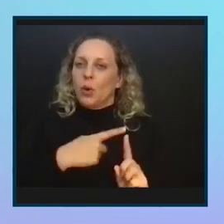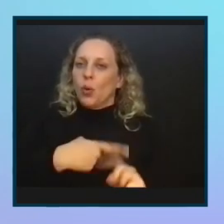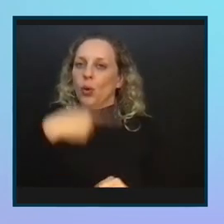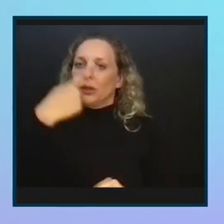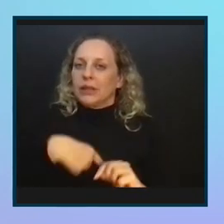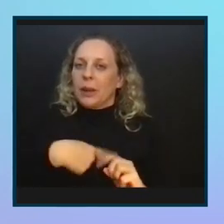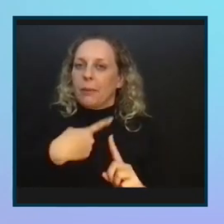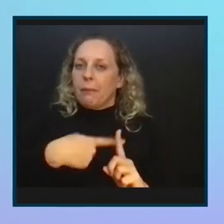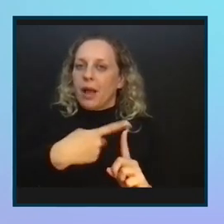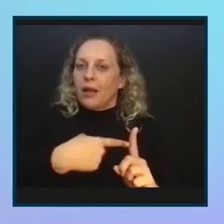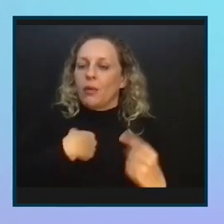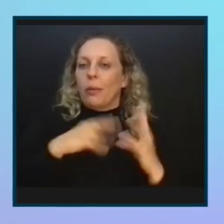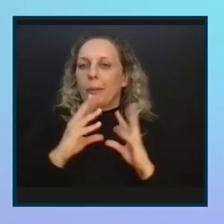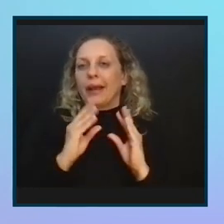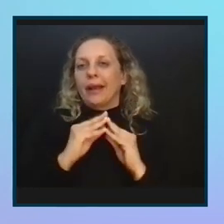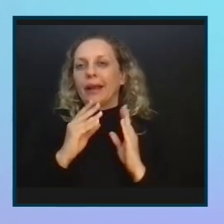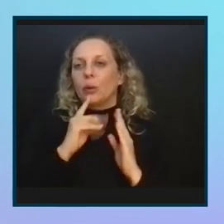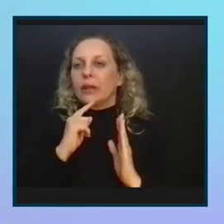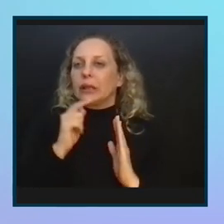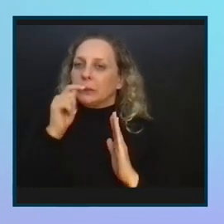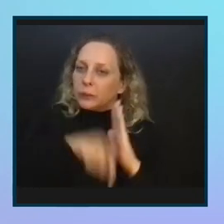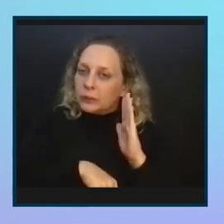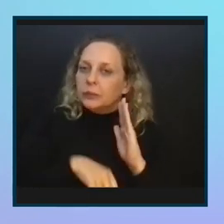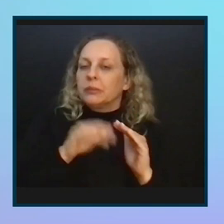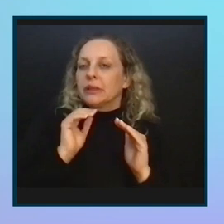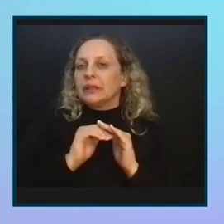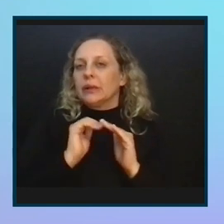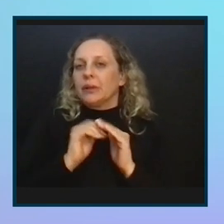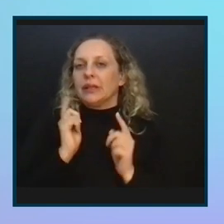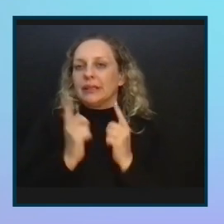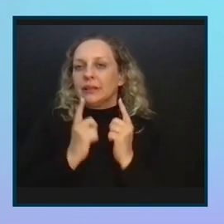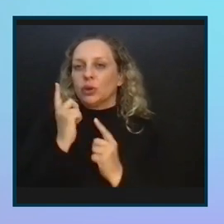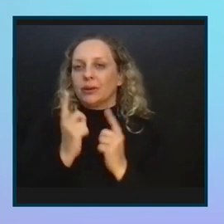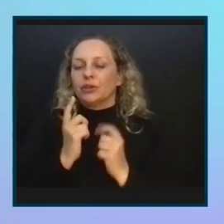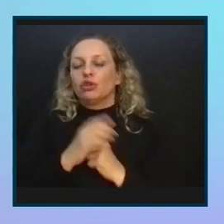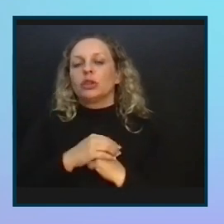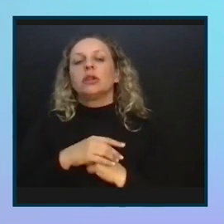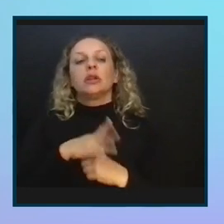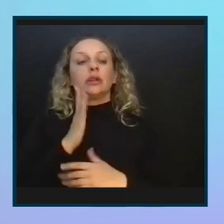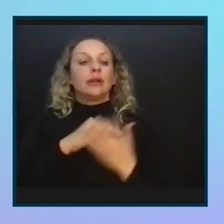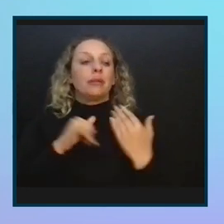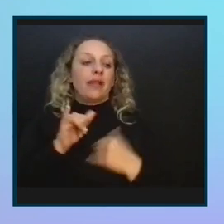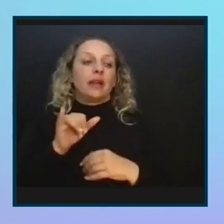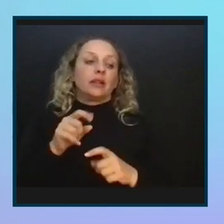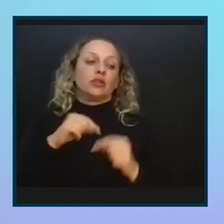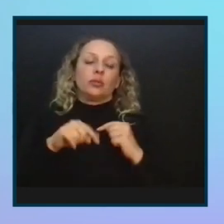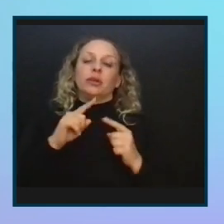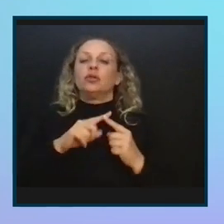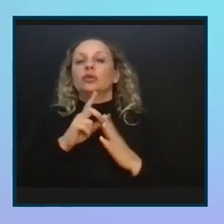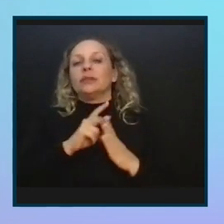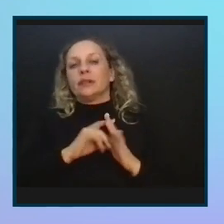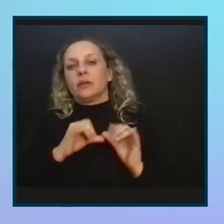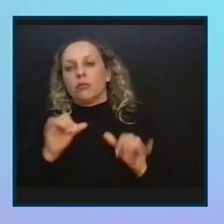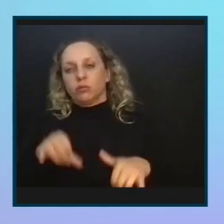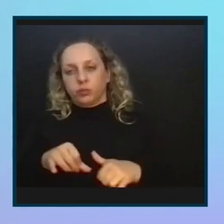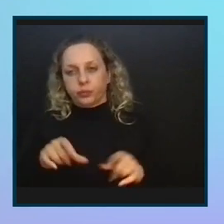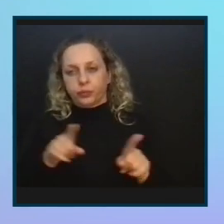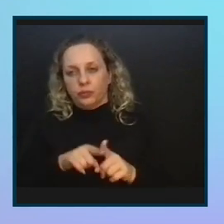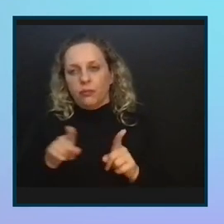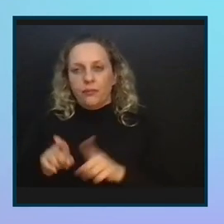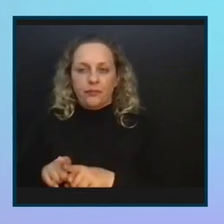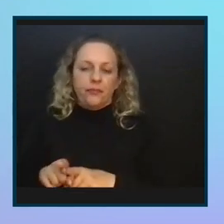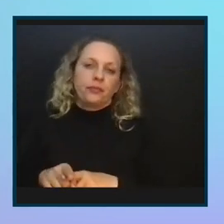we really dive deep into some of the accessibility considerations. And some of that does go back to the design system as well. So